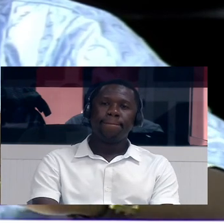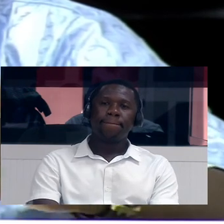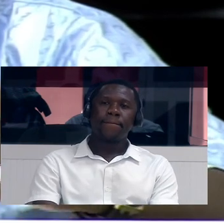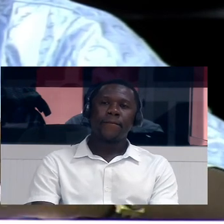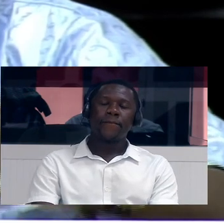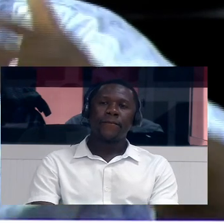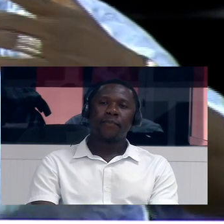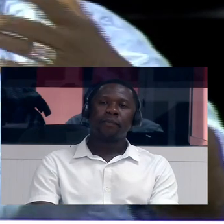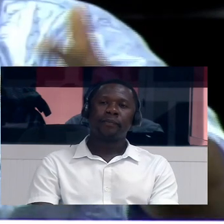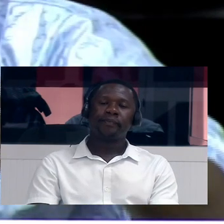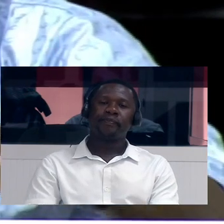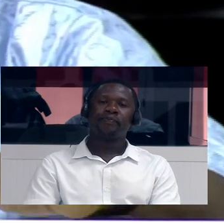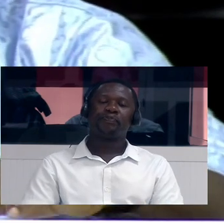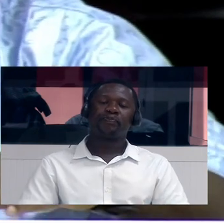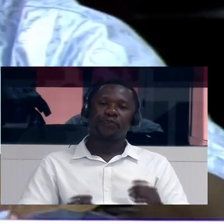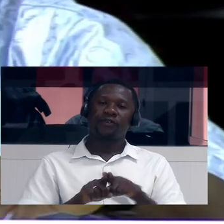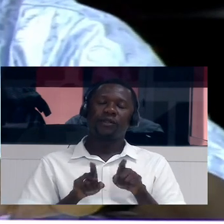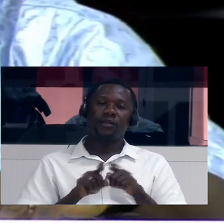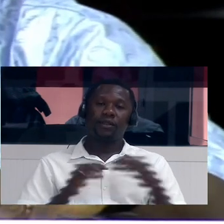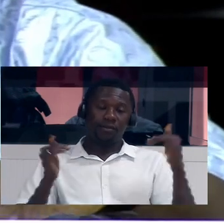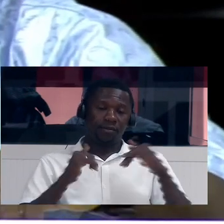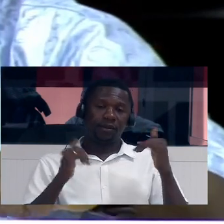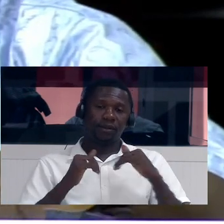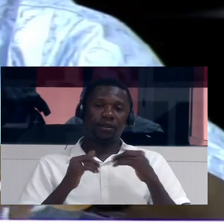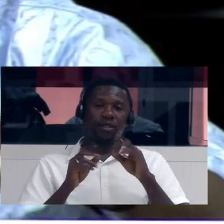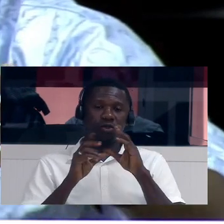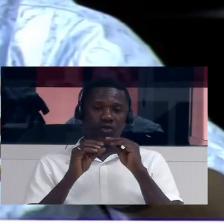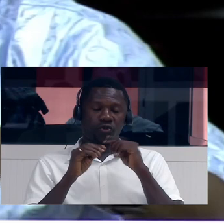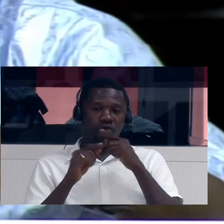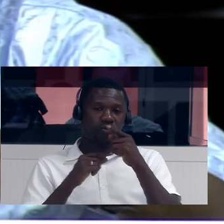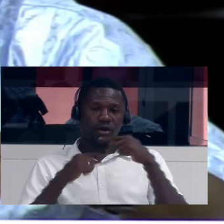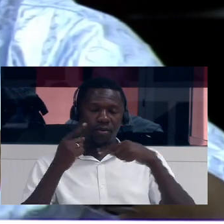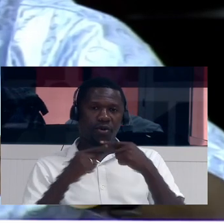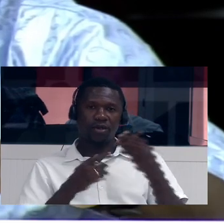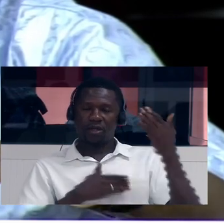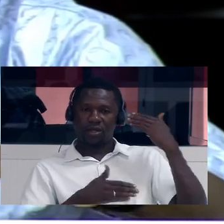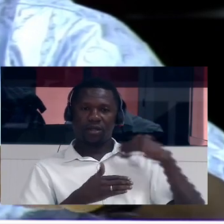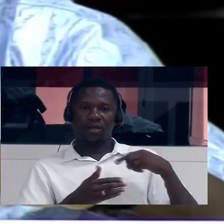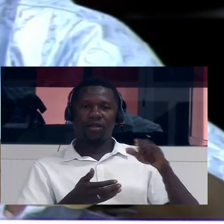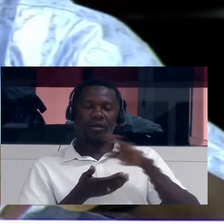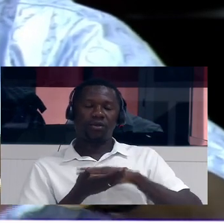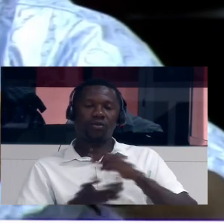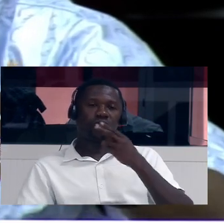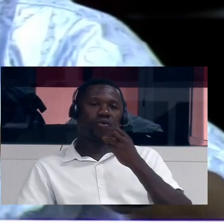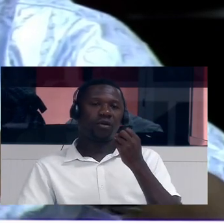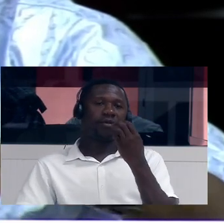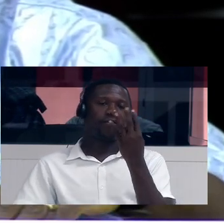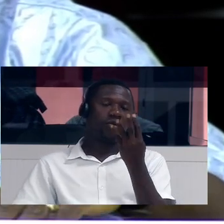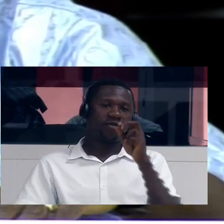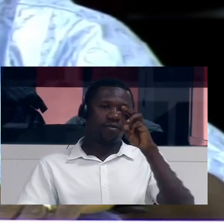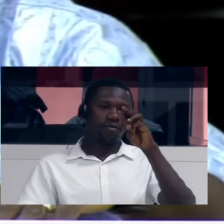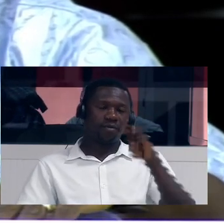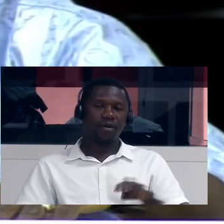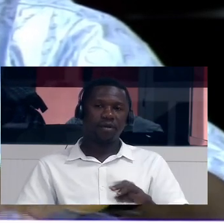of the same meeting that I talked to you about earlier, the 24th of March. And this is